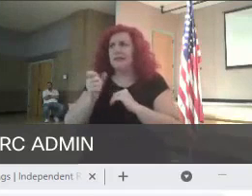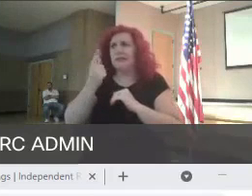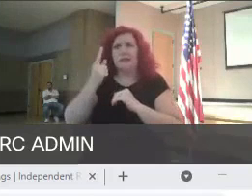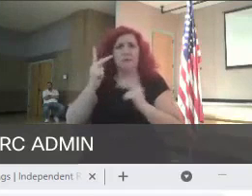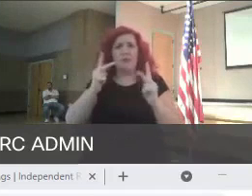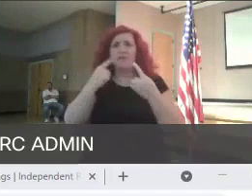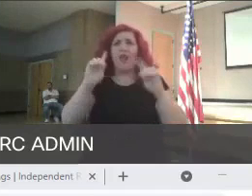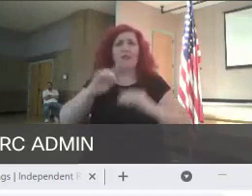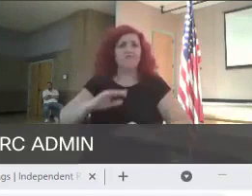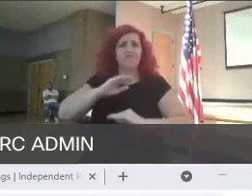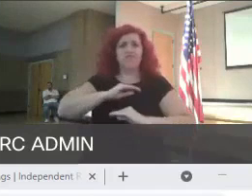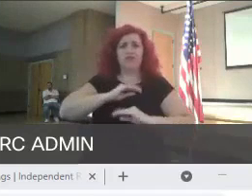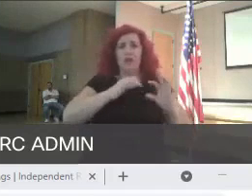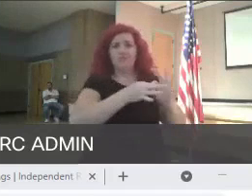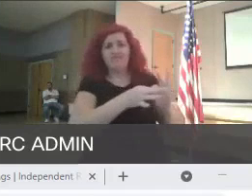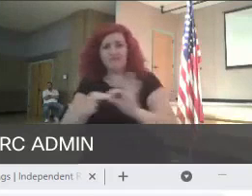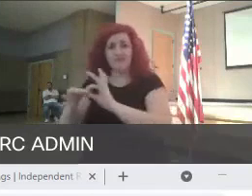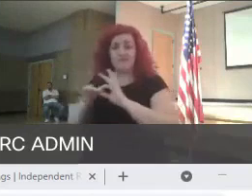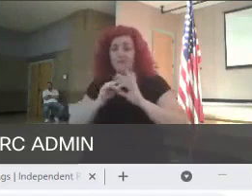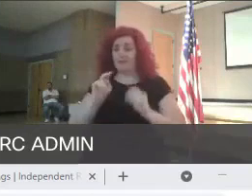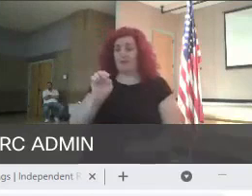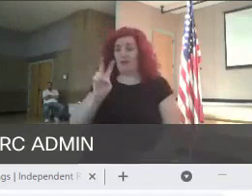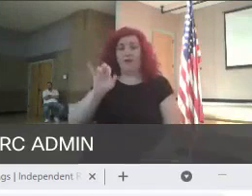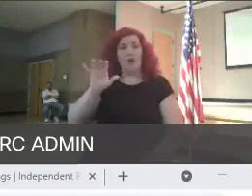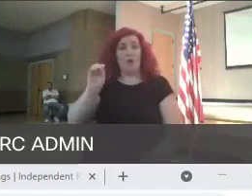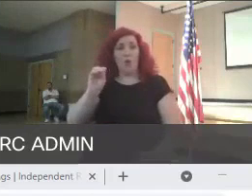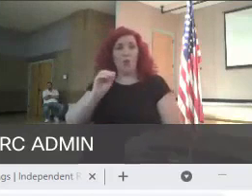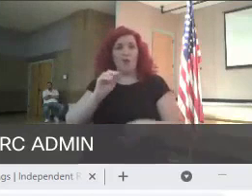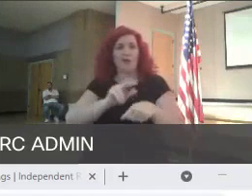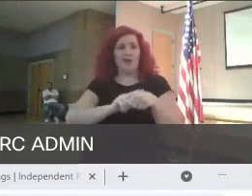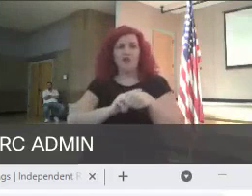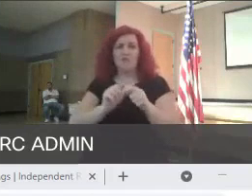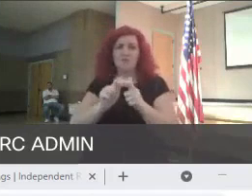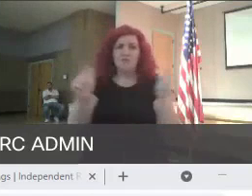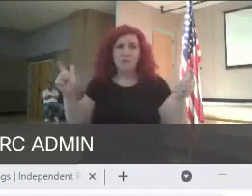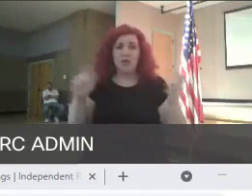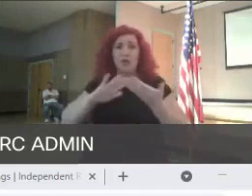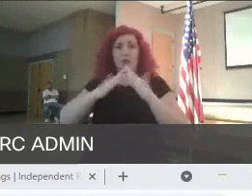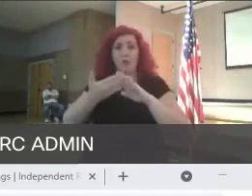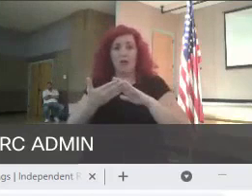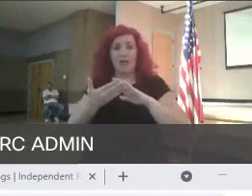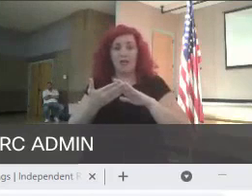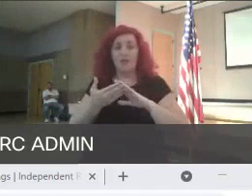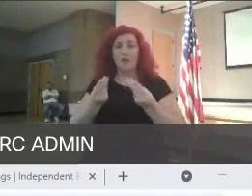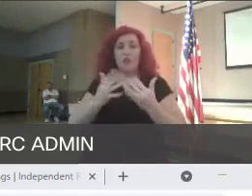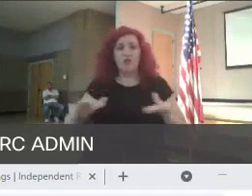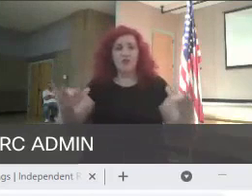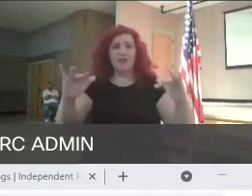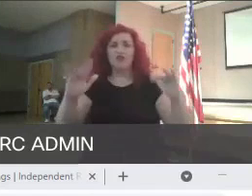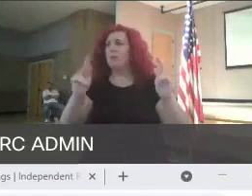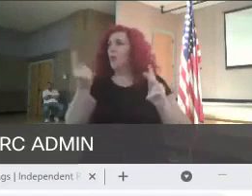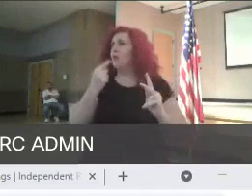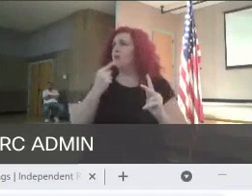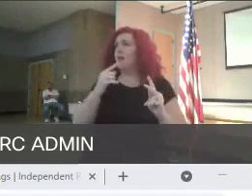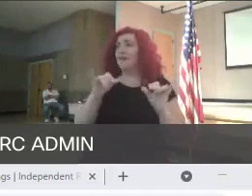We are one unit. The Navajo Nation is a large community. The reservation, as people always say, is the